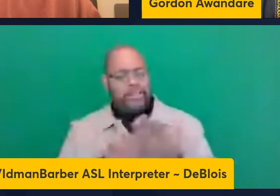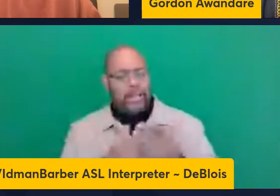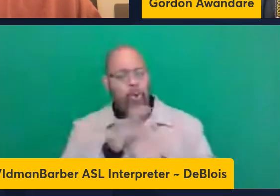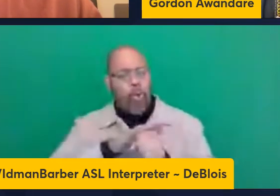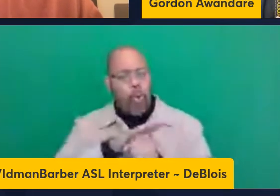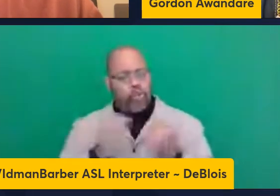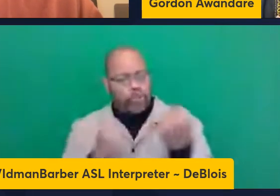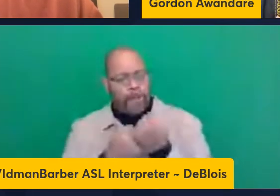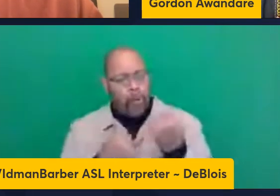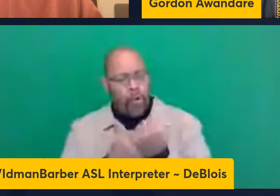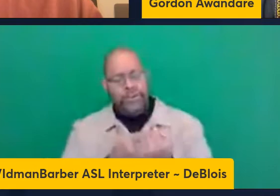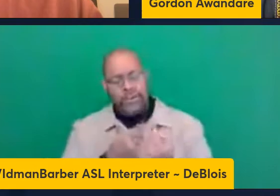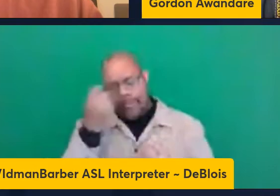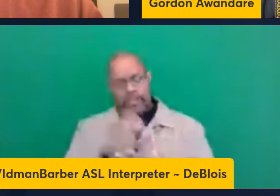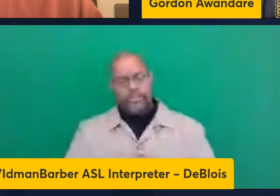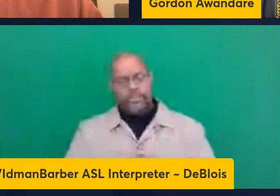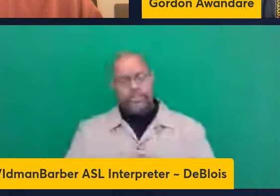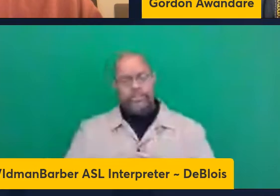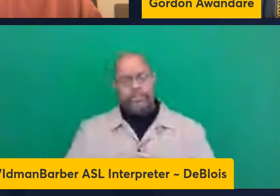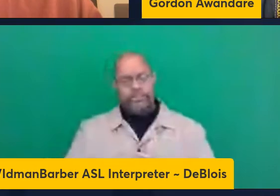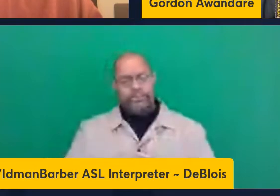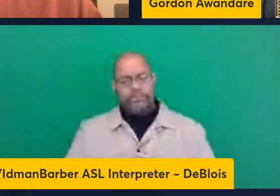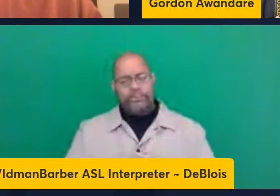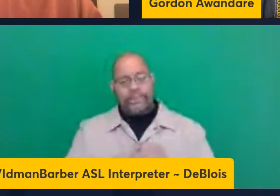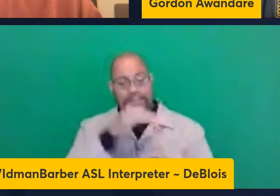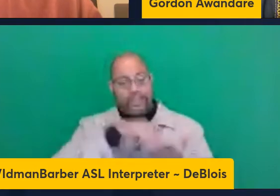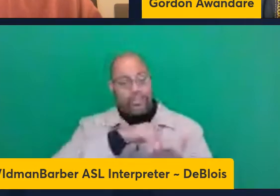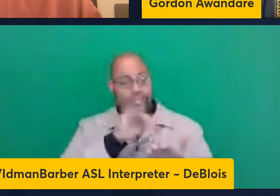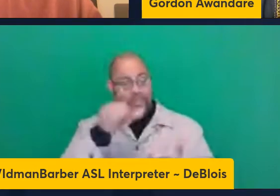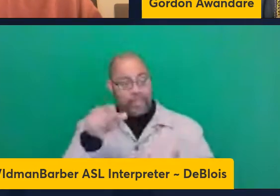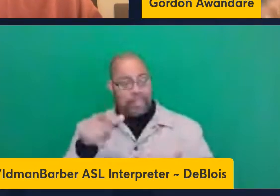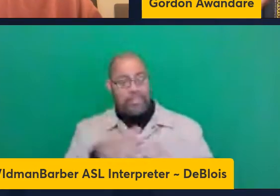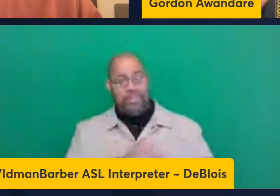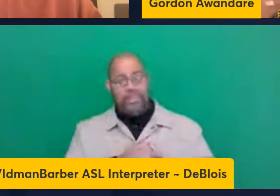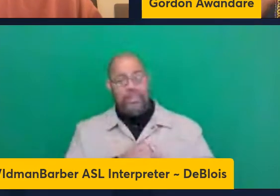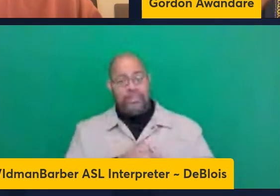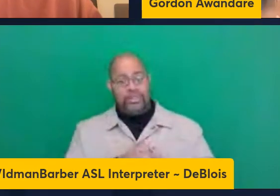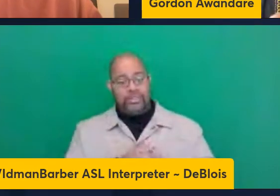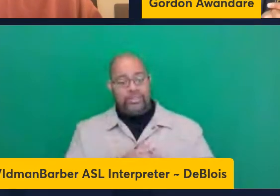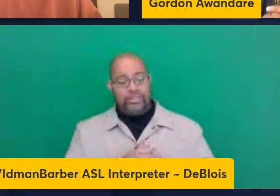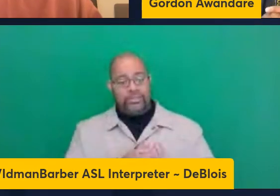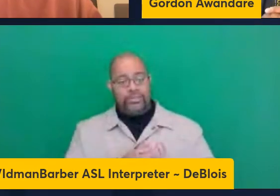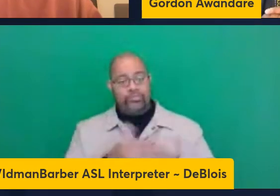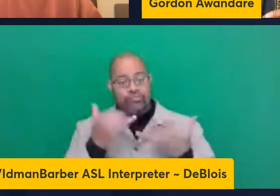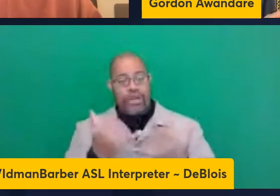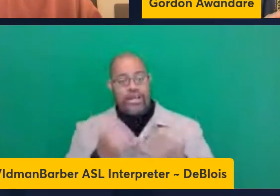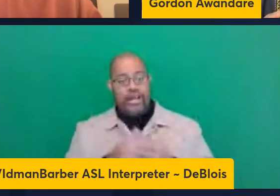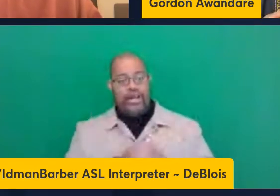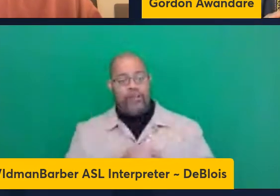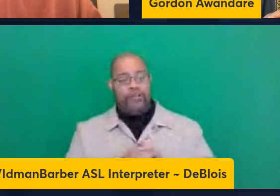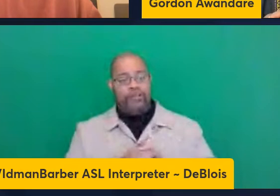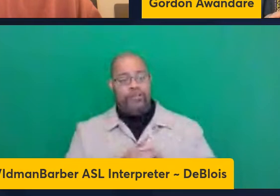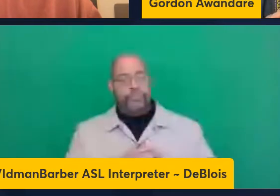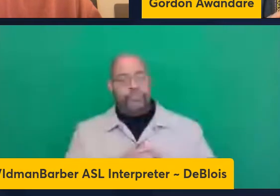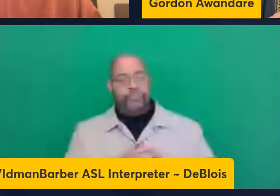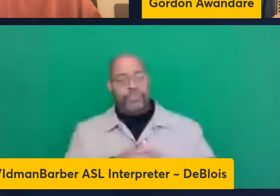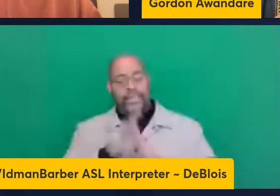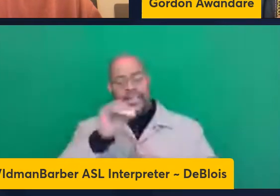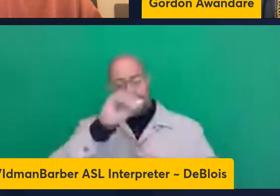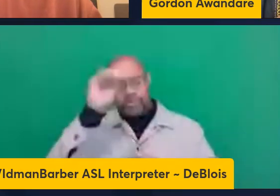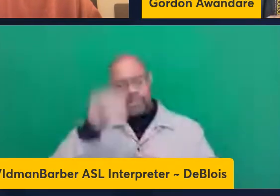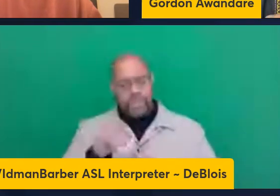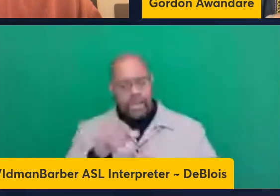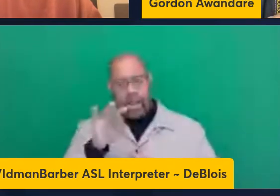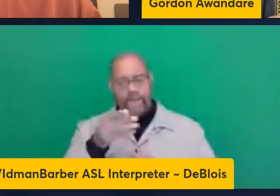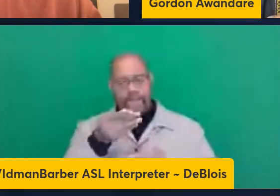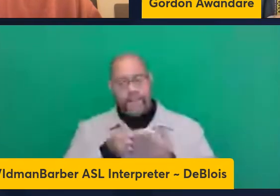support because a center like WAGBIB, I mean, right now, 80% of the